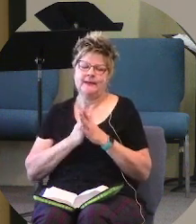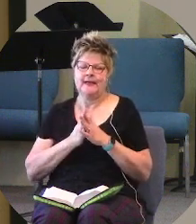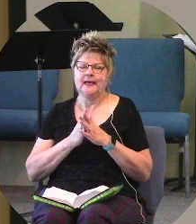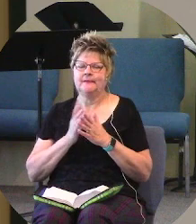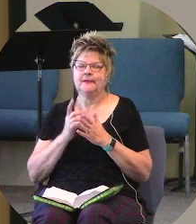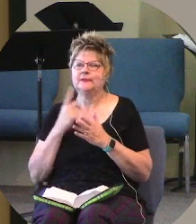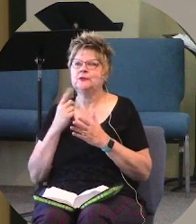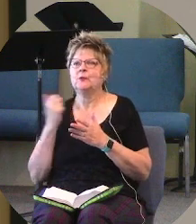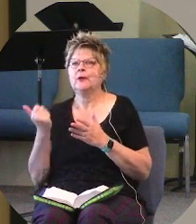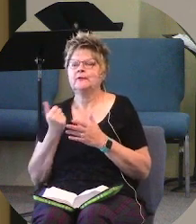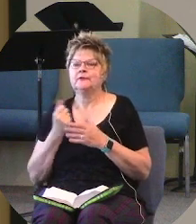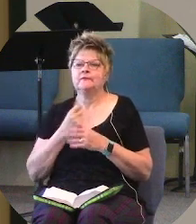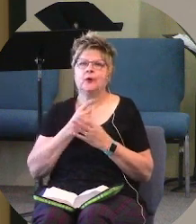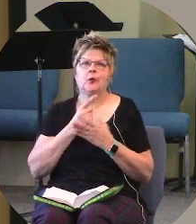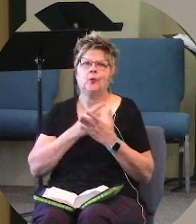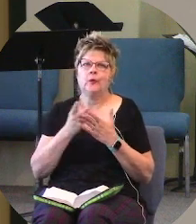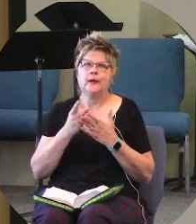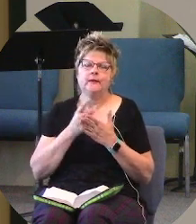2 weeks.